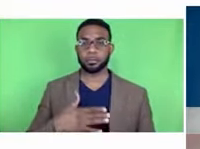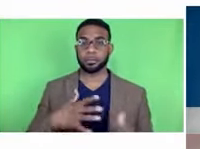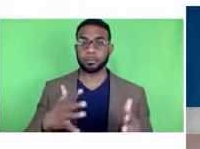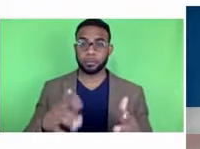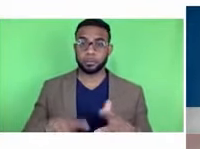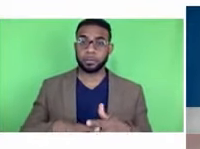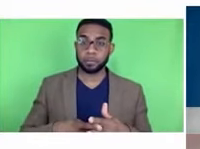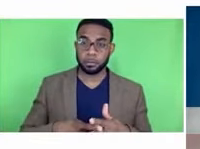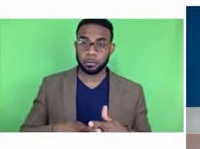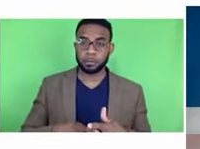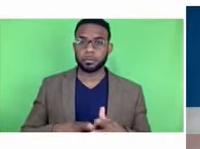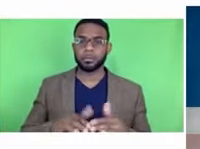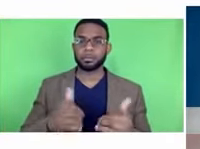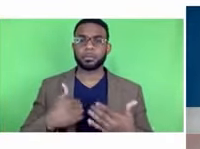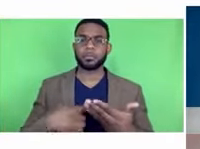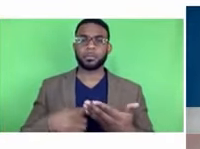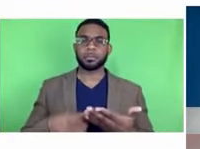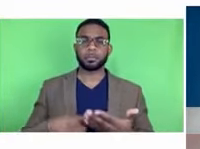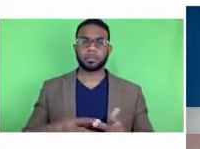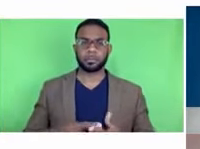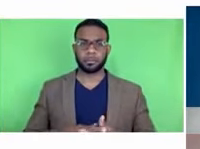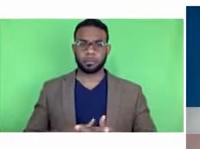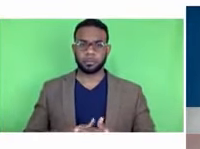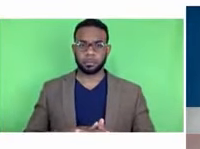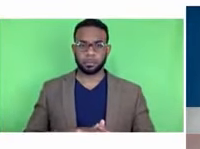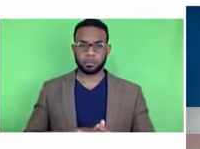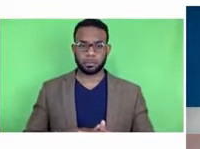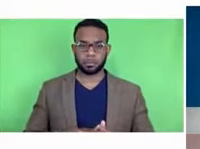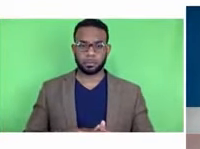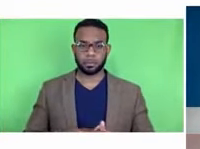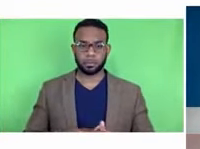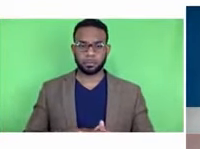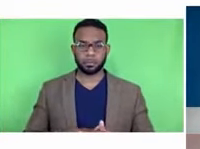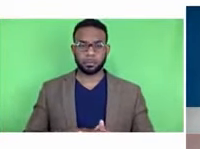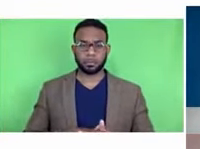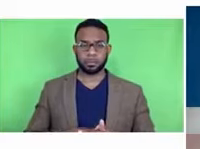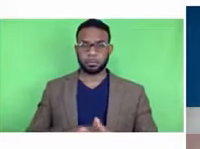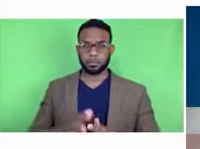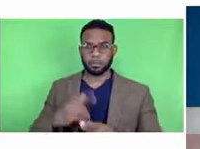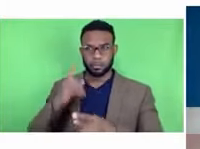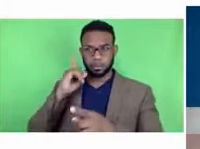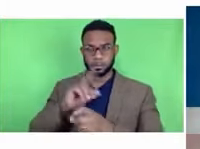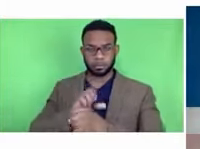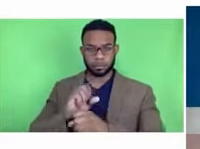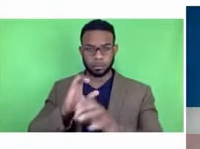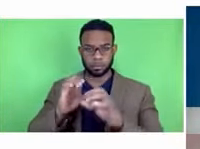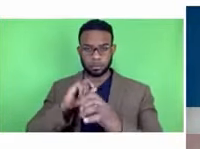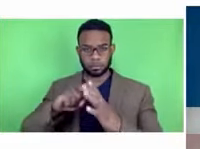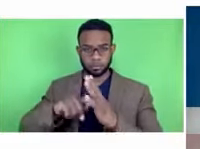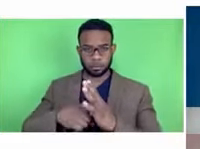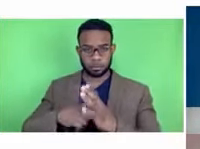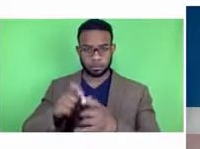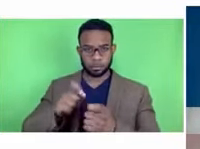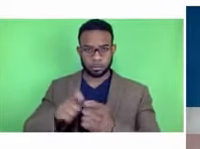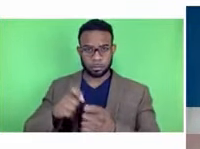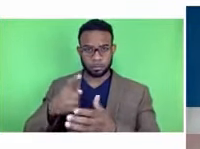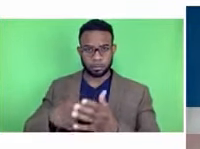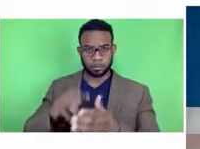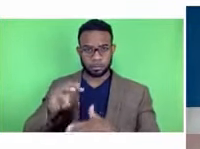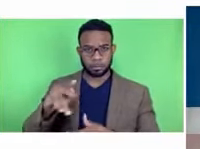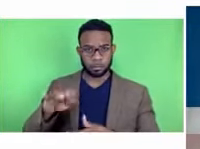up and how do I have that conversation? Yeah. So Kerri, really, I do think that communication is key, exactly like what Matthias had